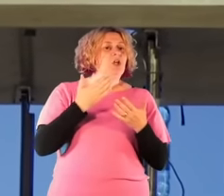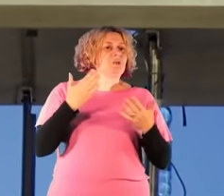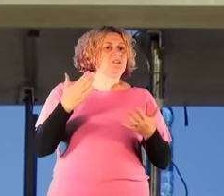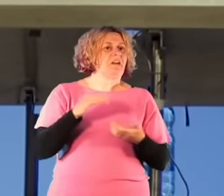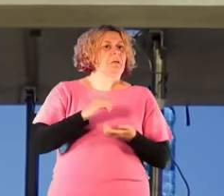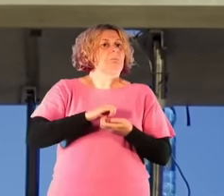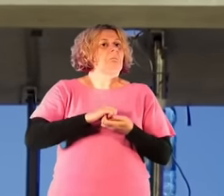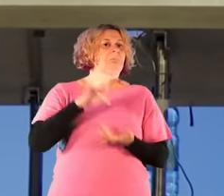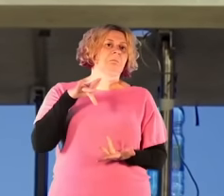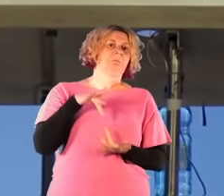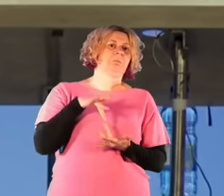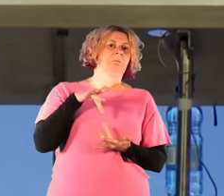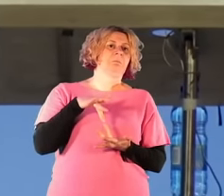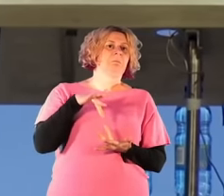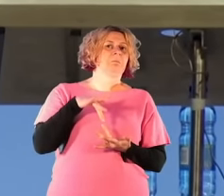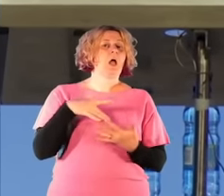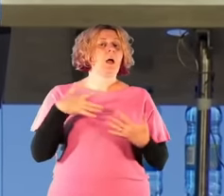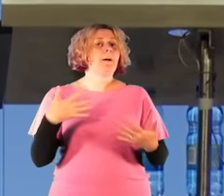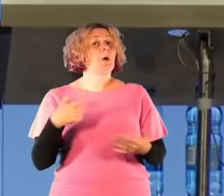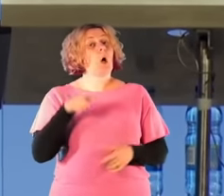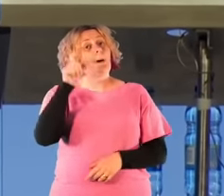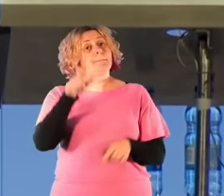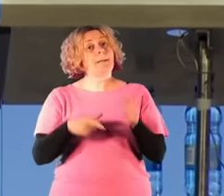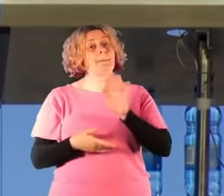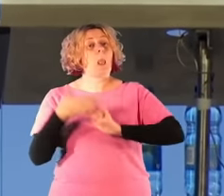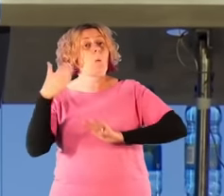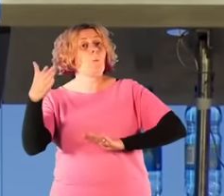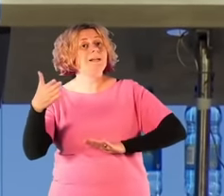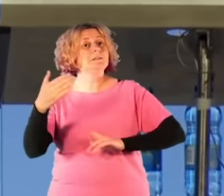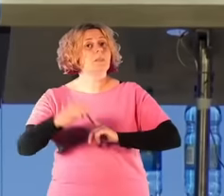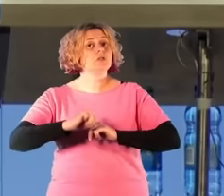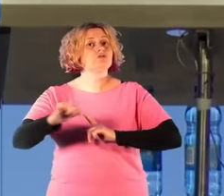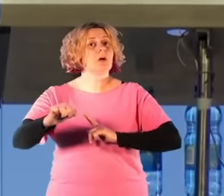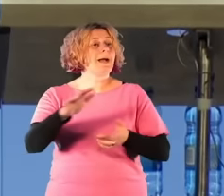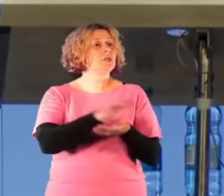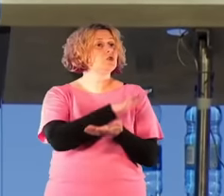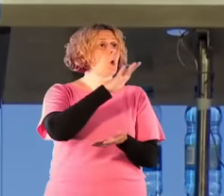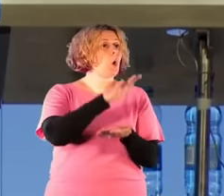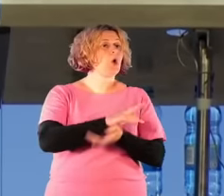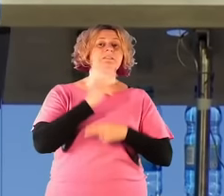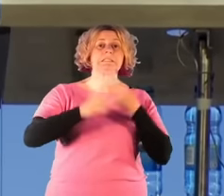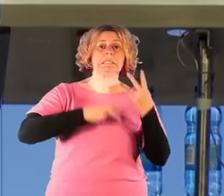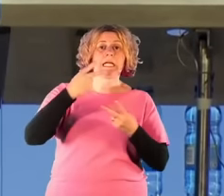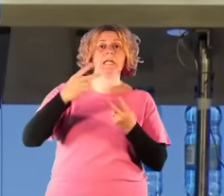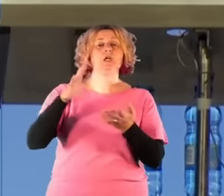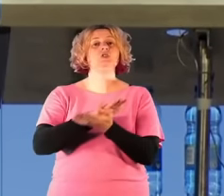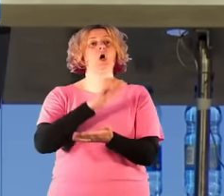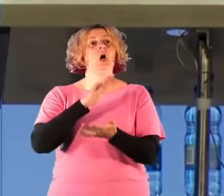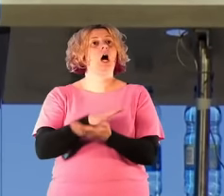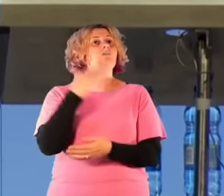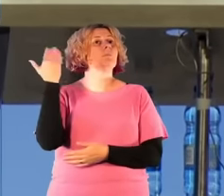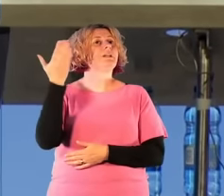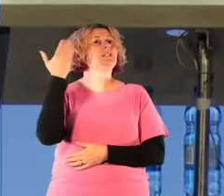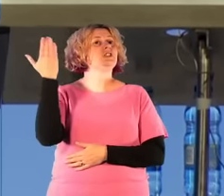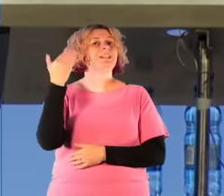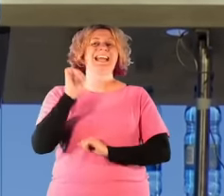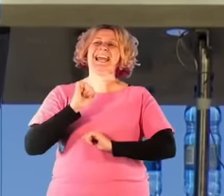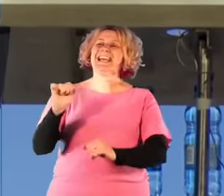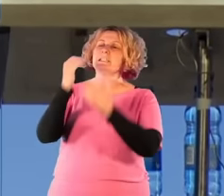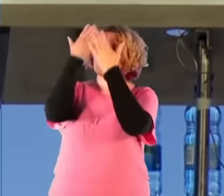people went, they were struck by the joy of the singing and the joy of his preaching. You know, just this act of